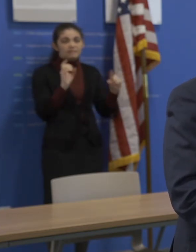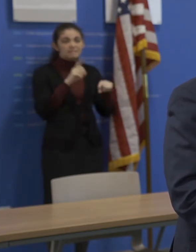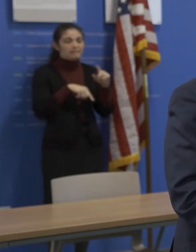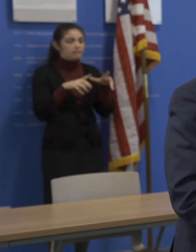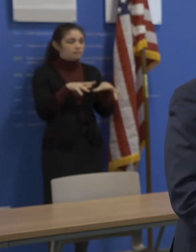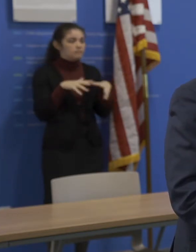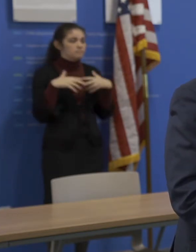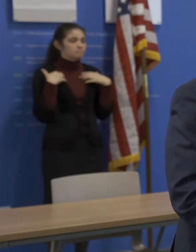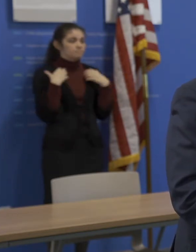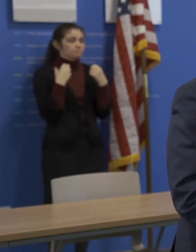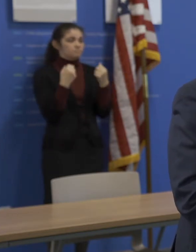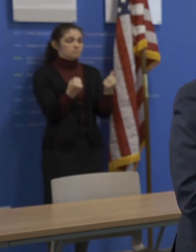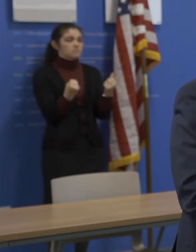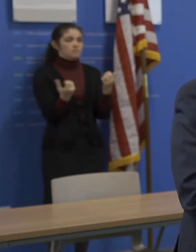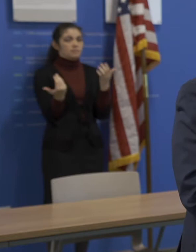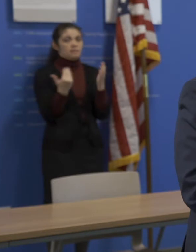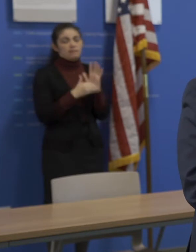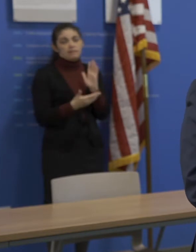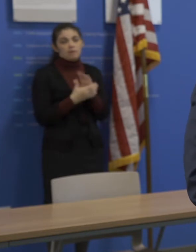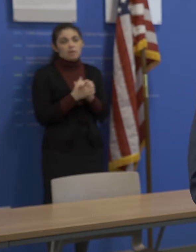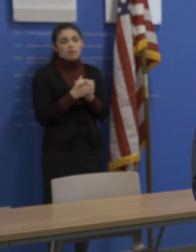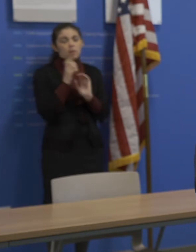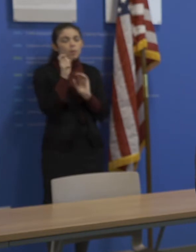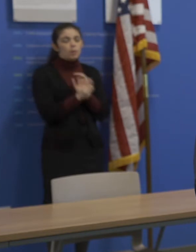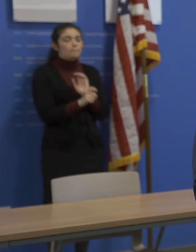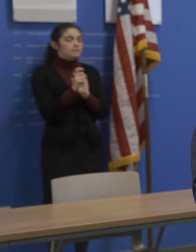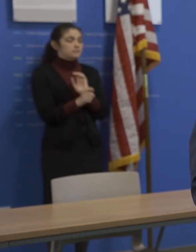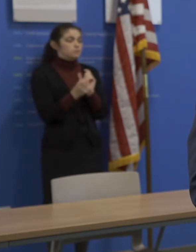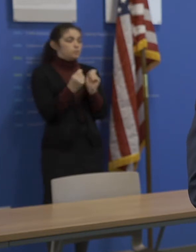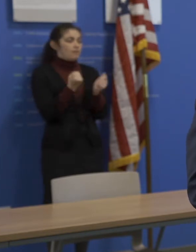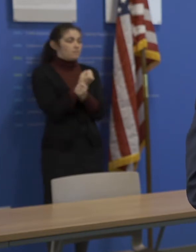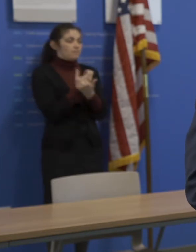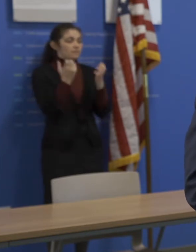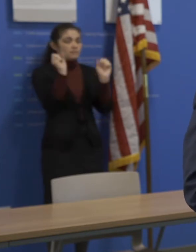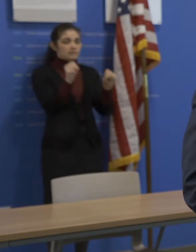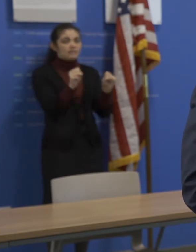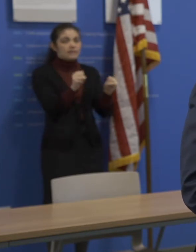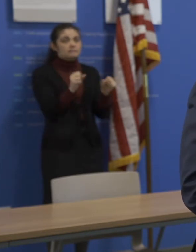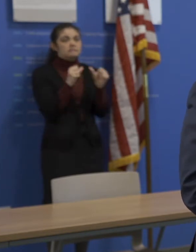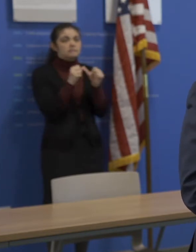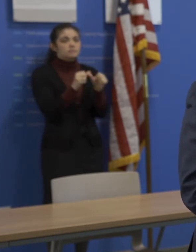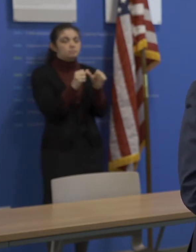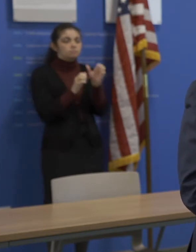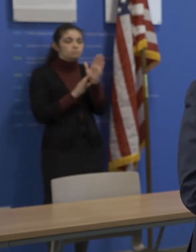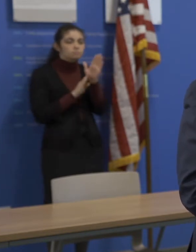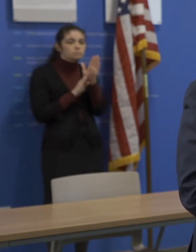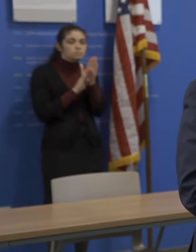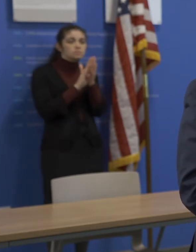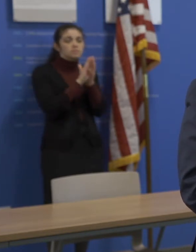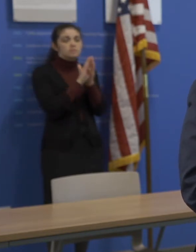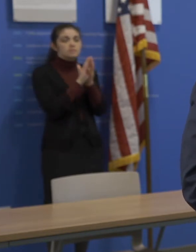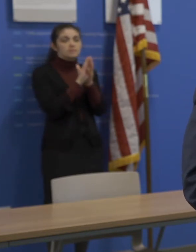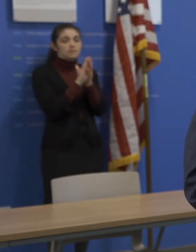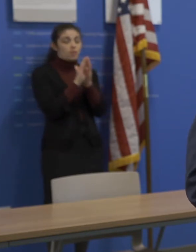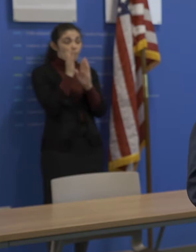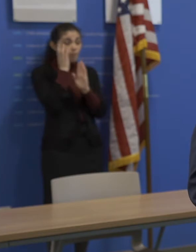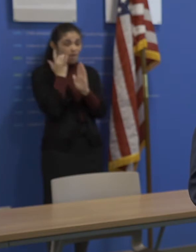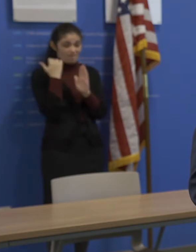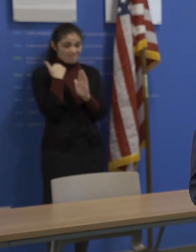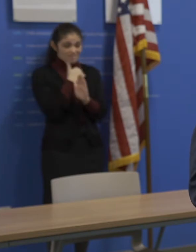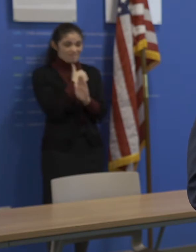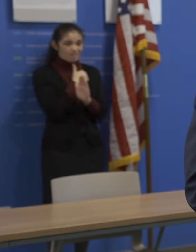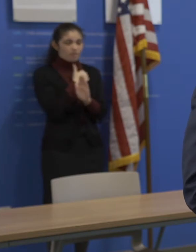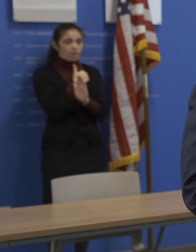them. So we have to do everything we can to keep these small businesses alive. They're the lifeblood of